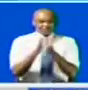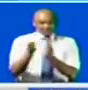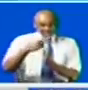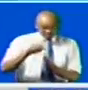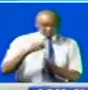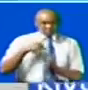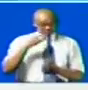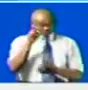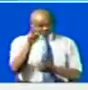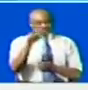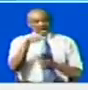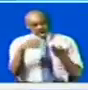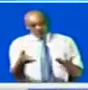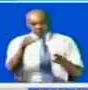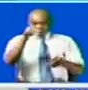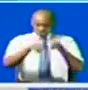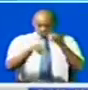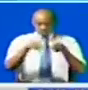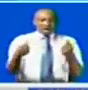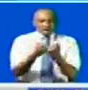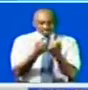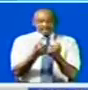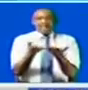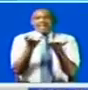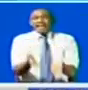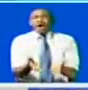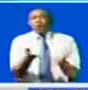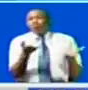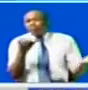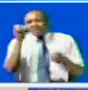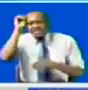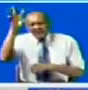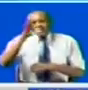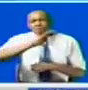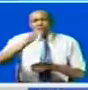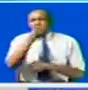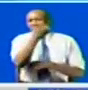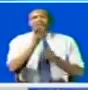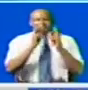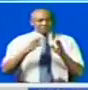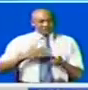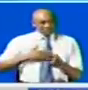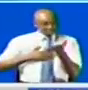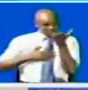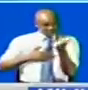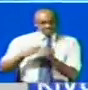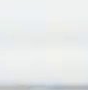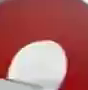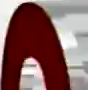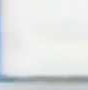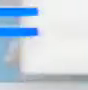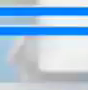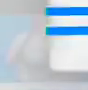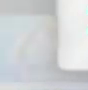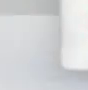Repeat presidential poll, and now cross over to Kiambu to speak to Chris Tairo. Chris, that county